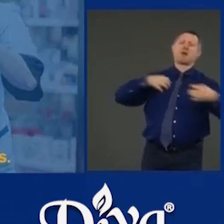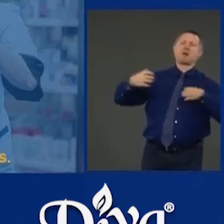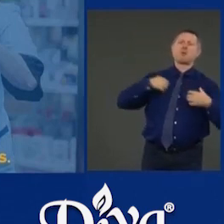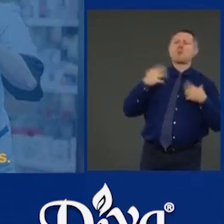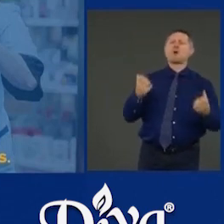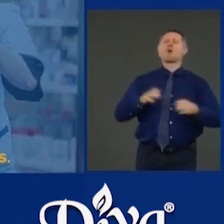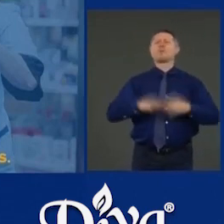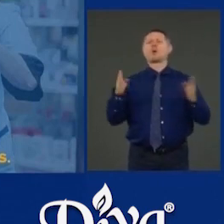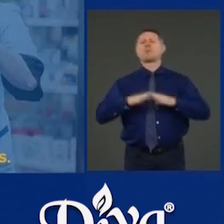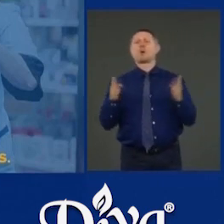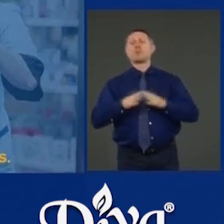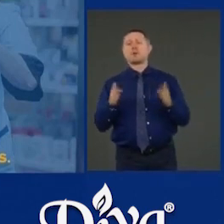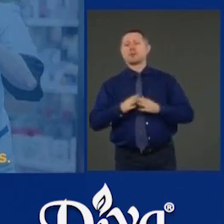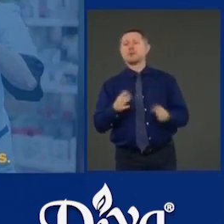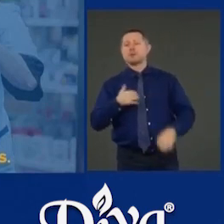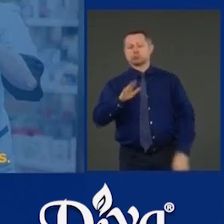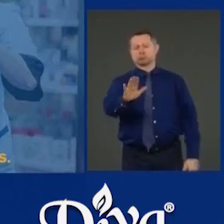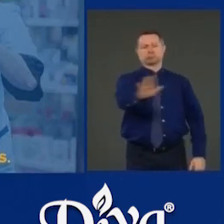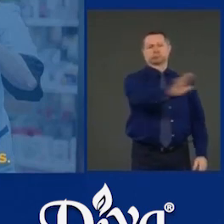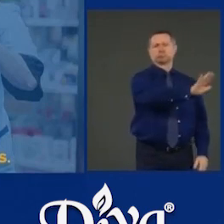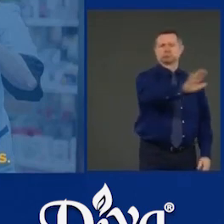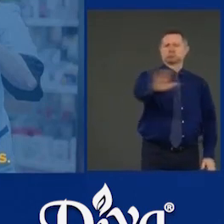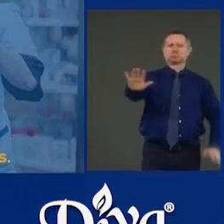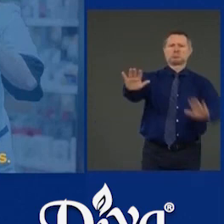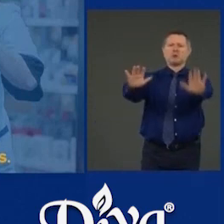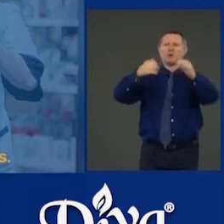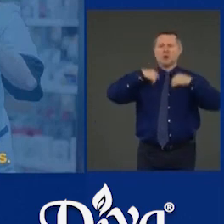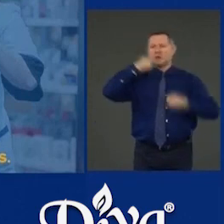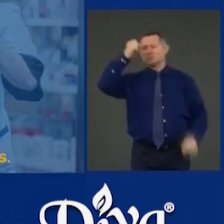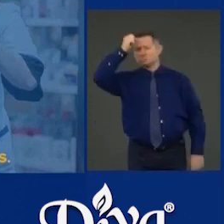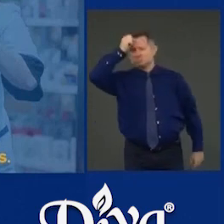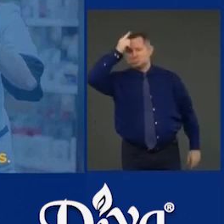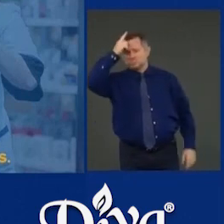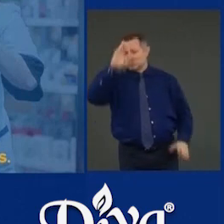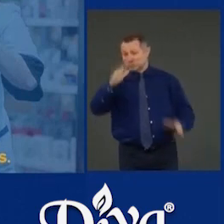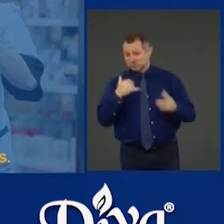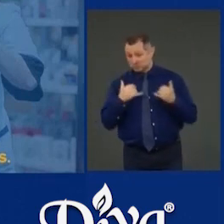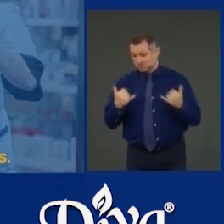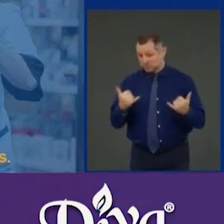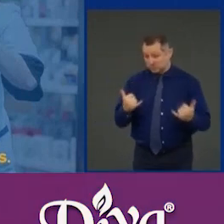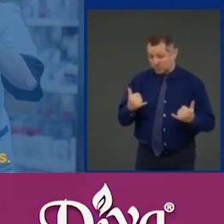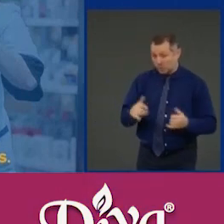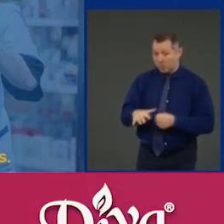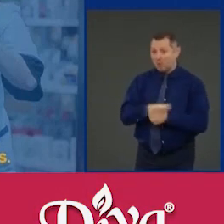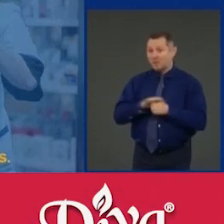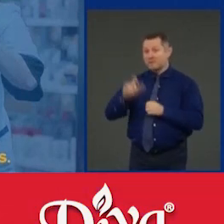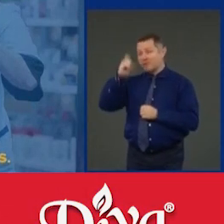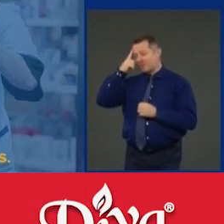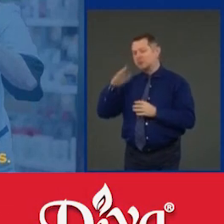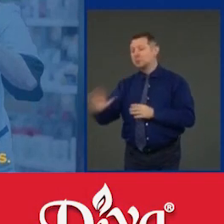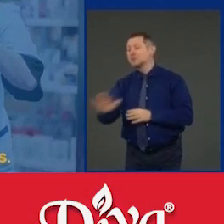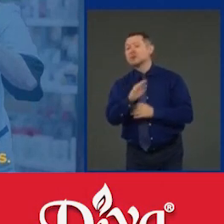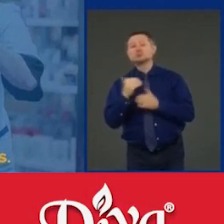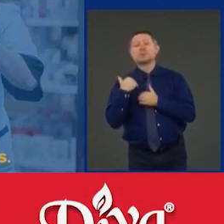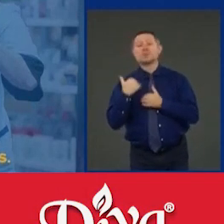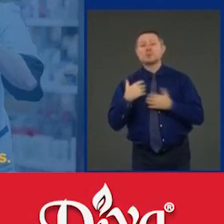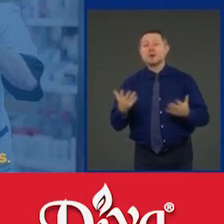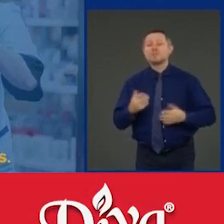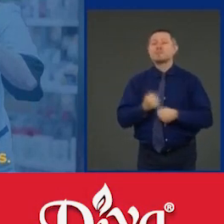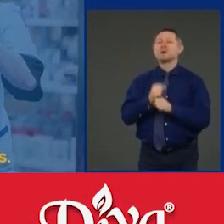or this opened. Okay. Local governments have a responsibility. They have to ensure